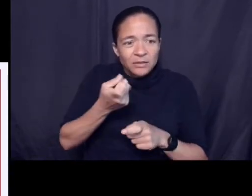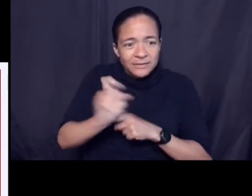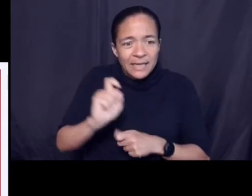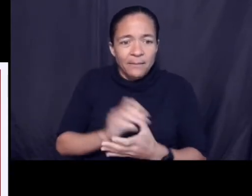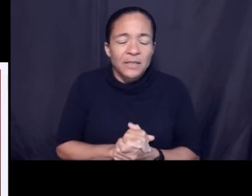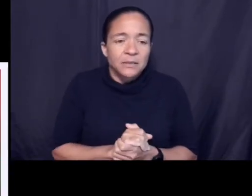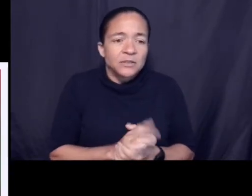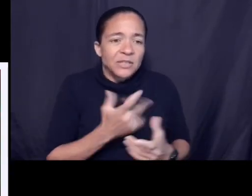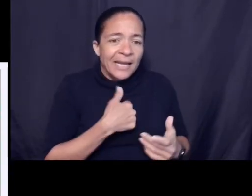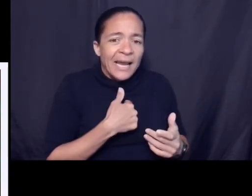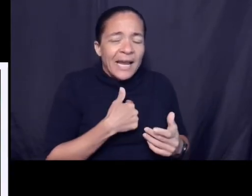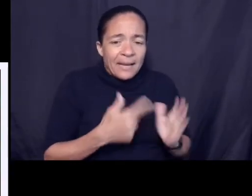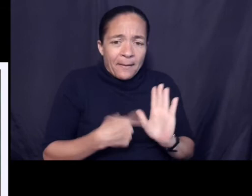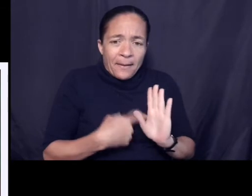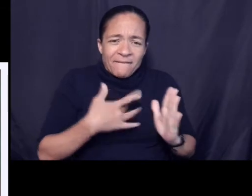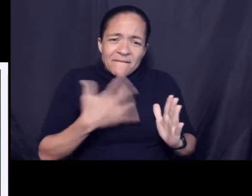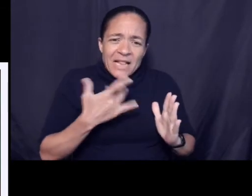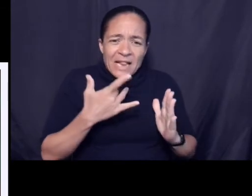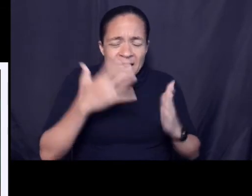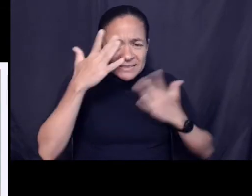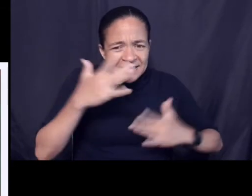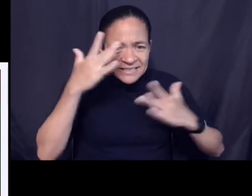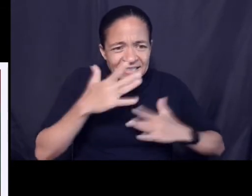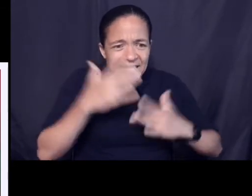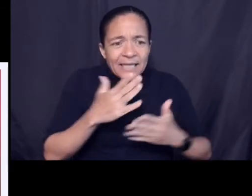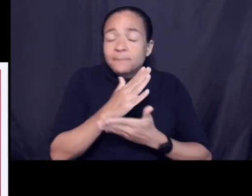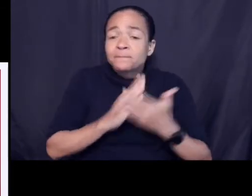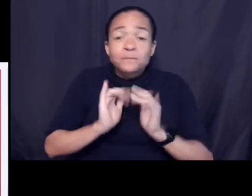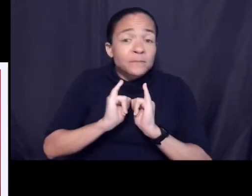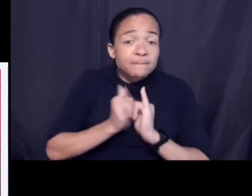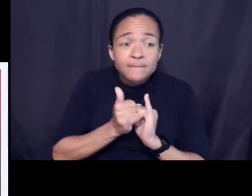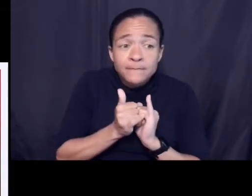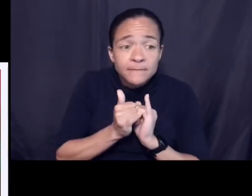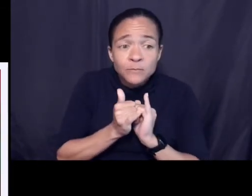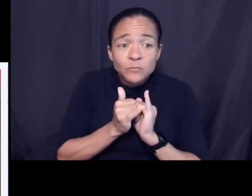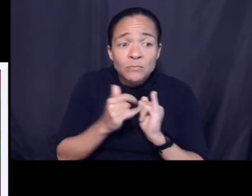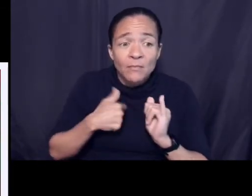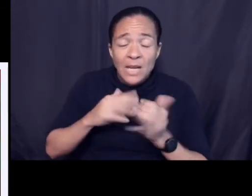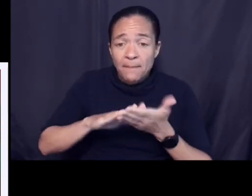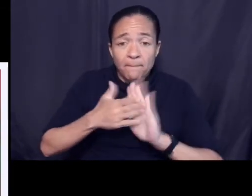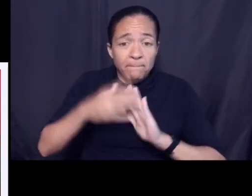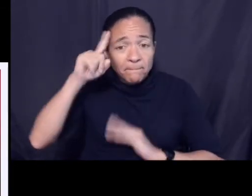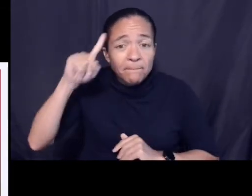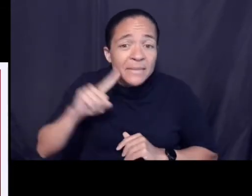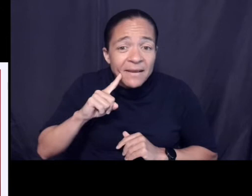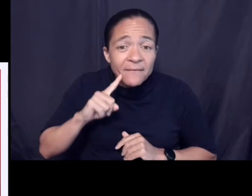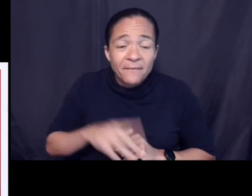being really sick. And then somehow I was getting deaf.